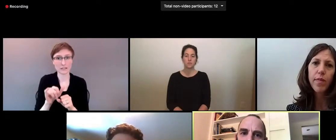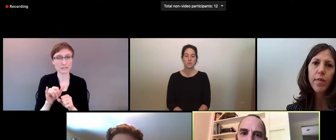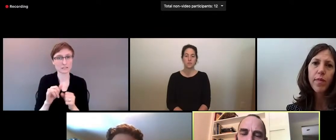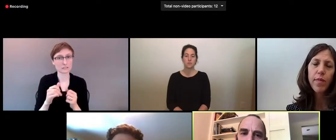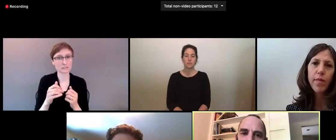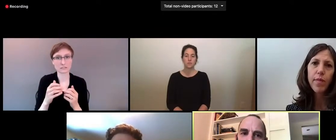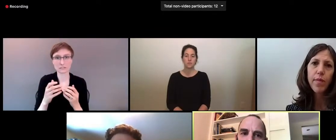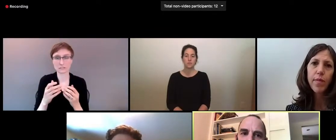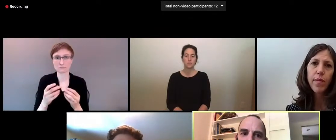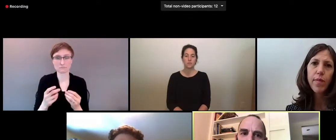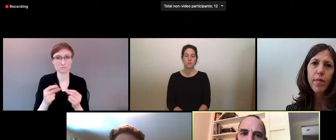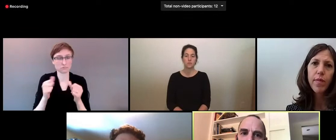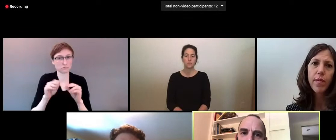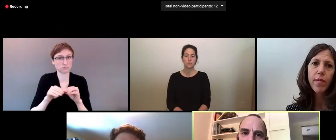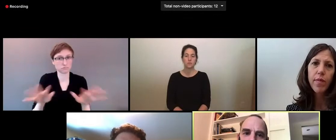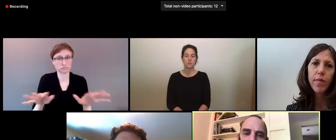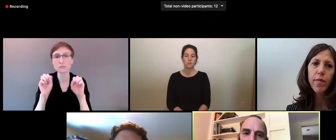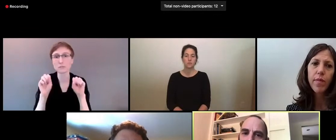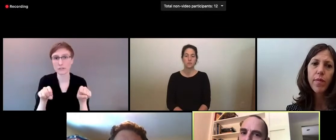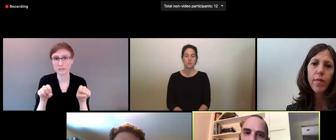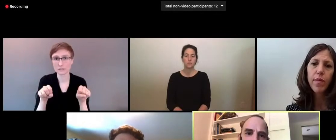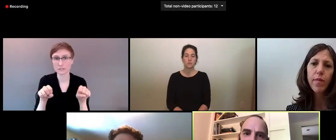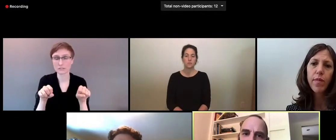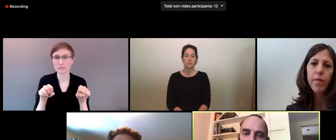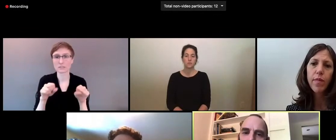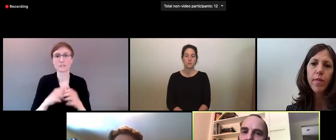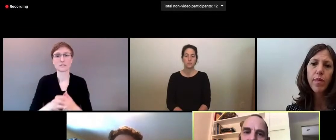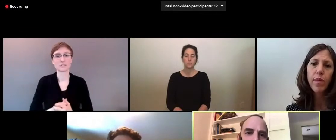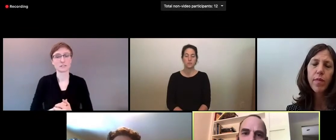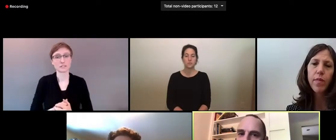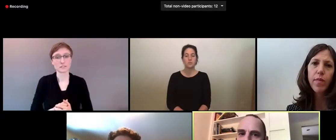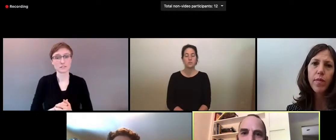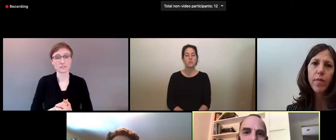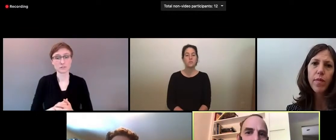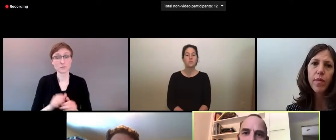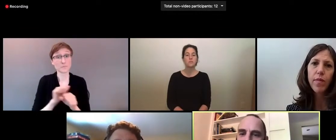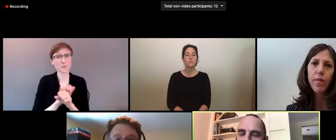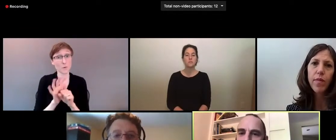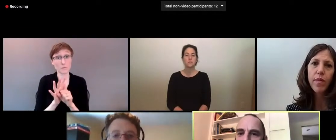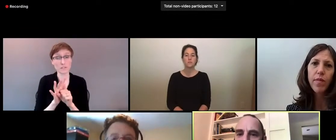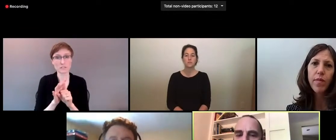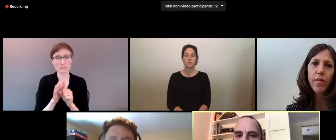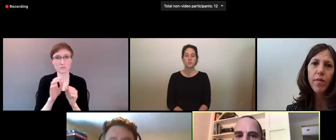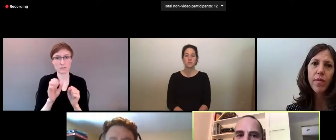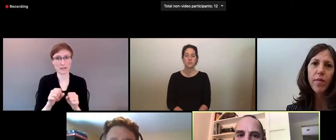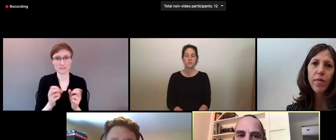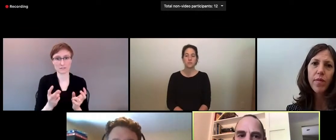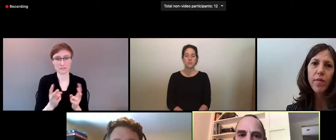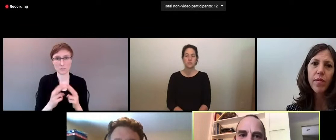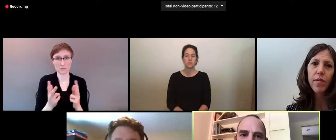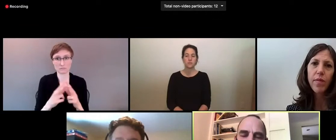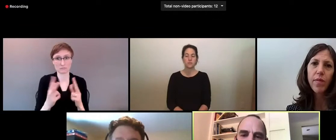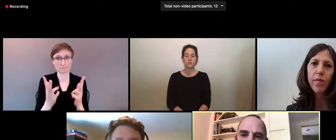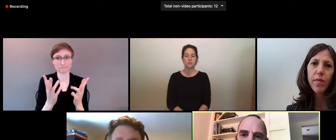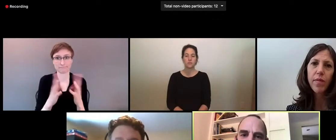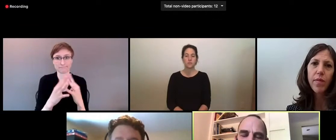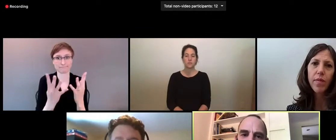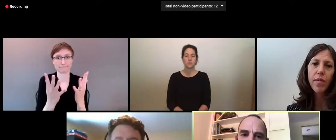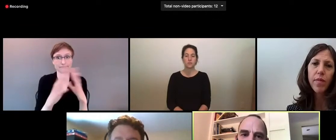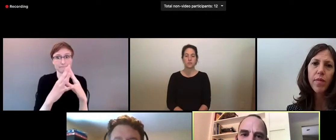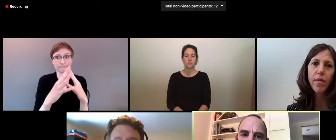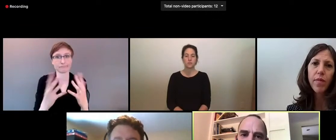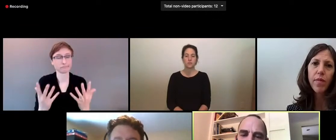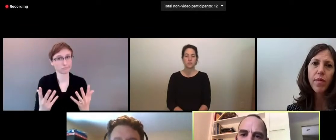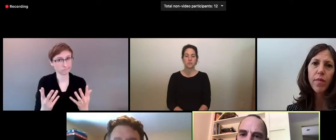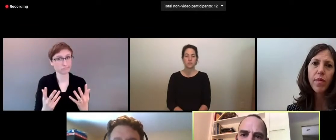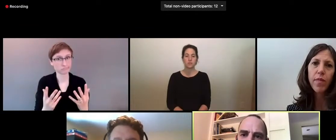can happen pretty quickly. So COVID's exponential. Everything's exponential. The number of contacts increase exponentially,